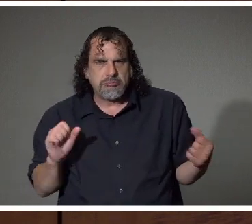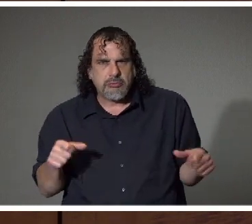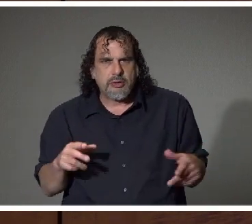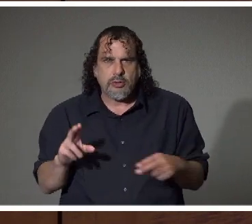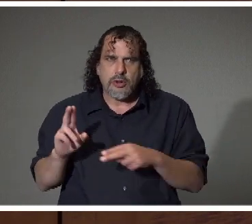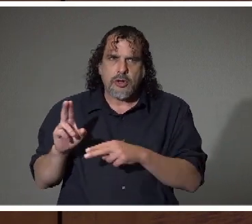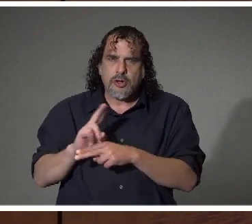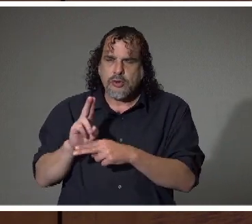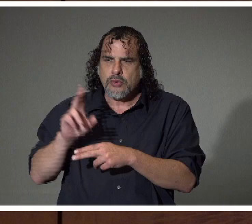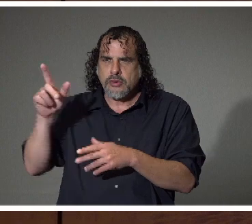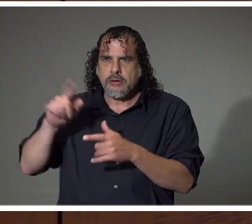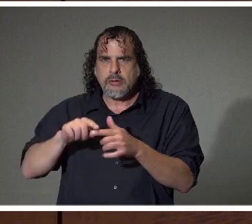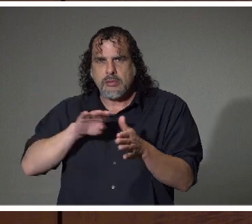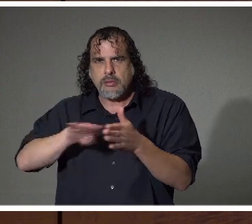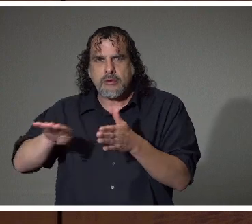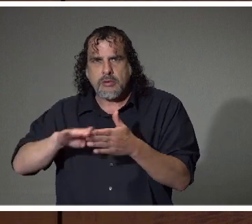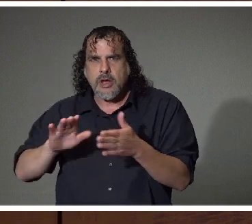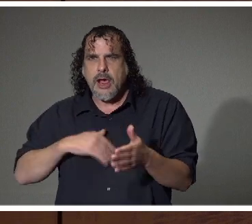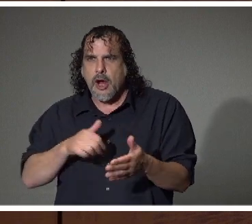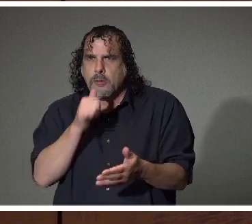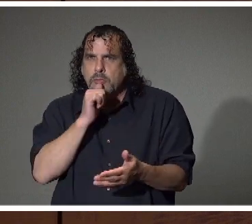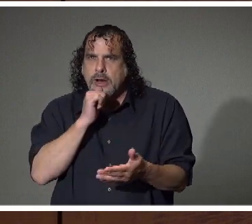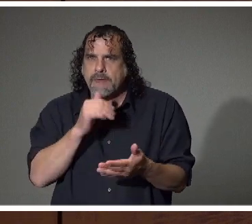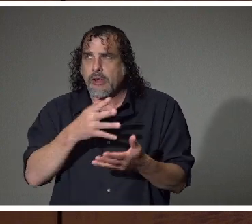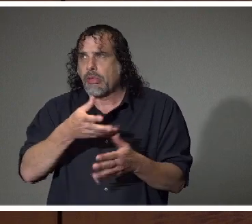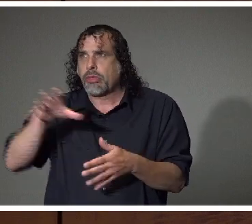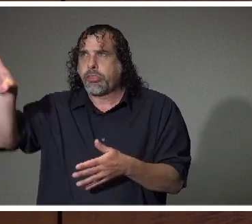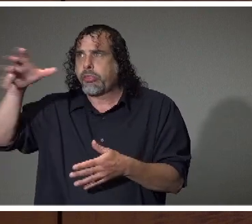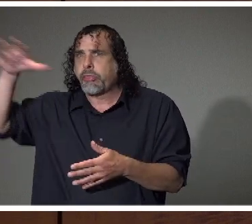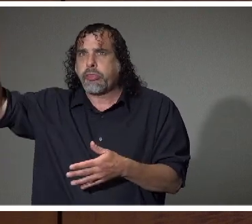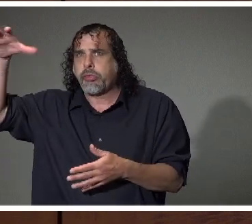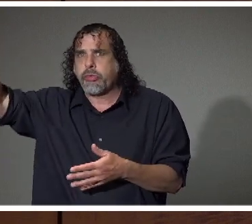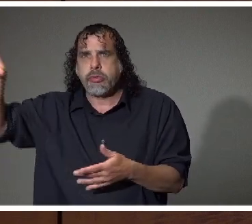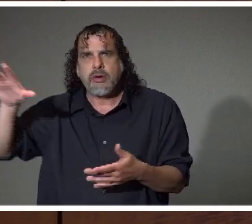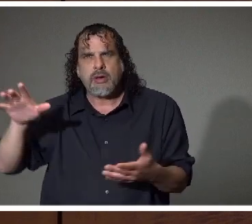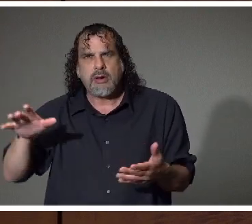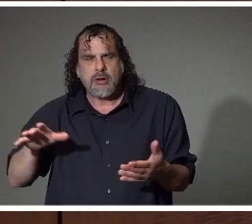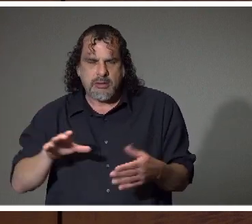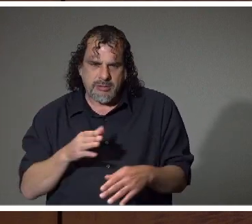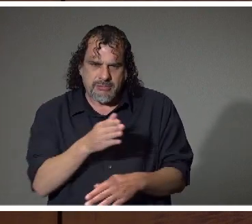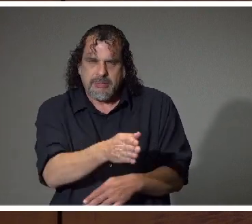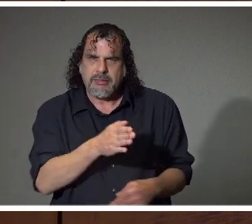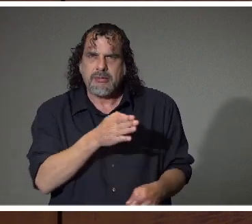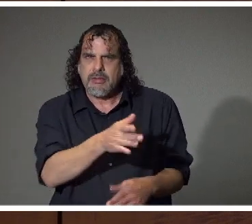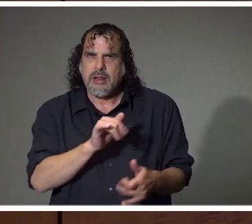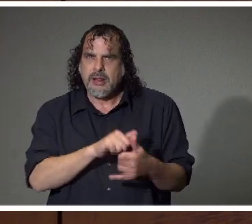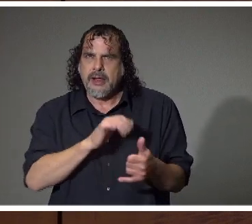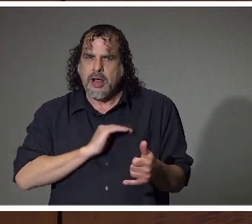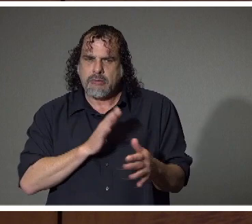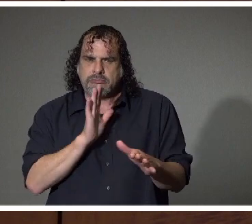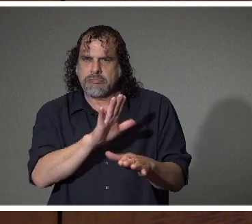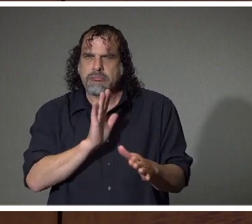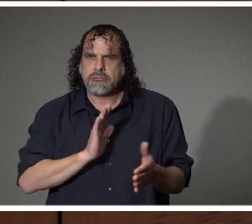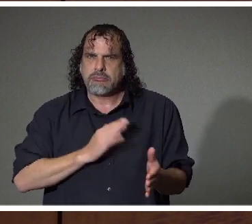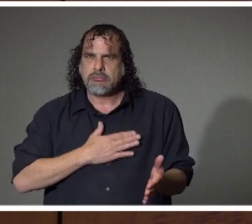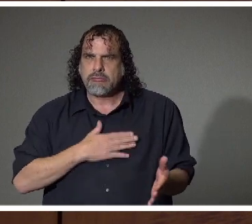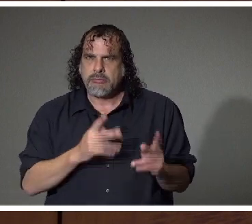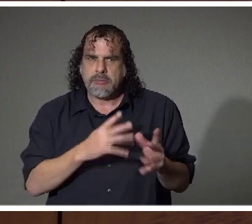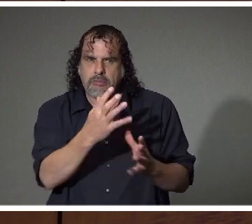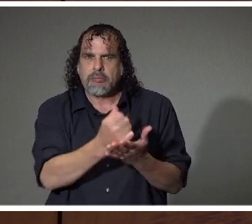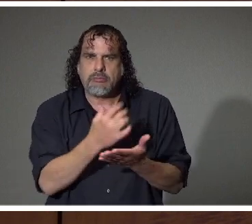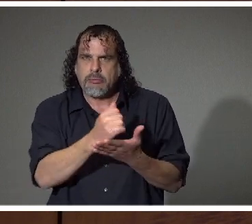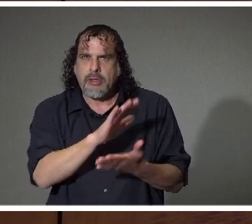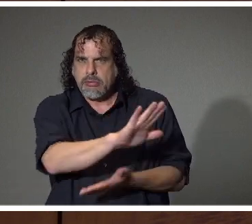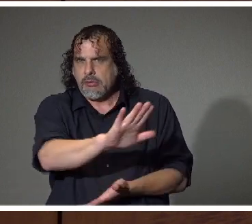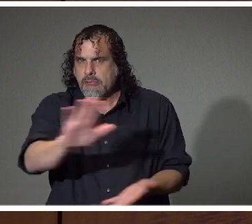use them, quit diverting our private resources to other areas. We've had a lot of diversion through this control tower model. Now, getting to when we